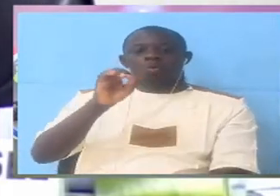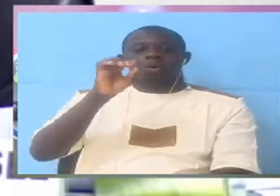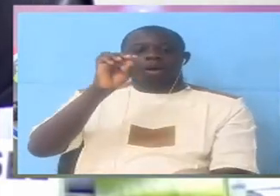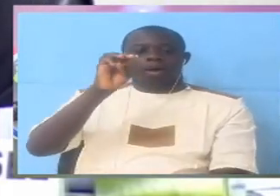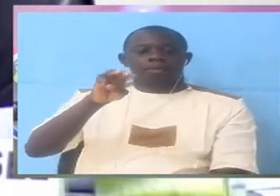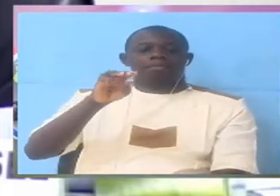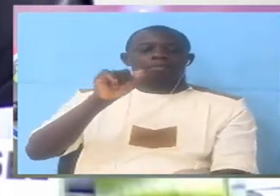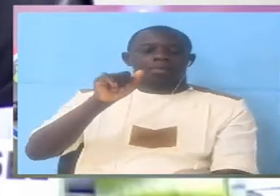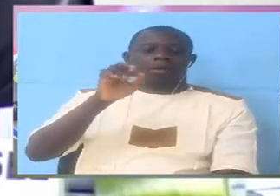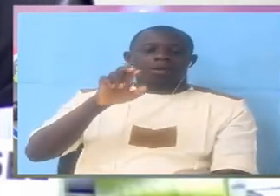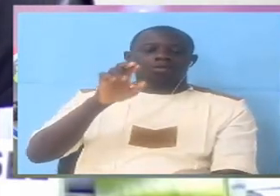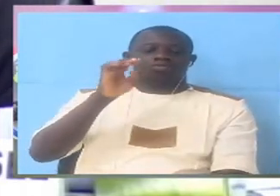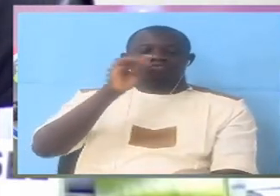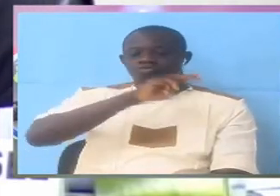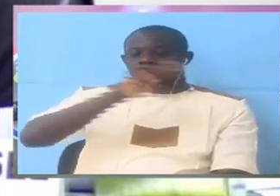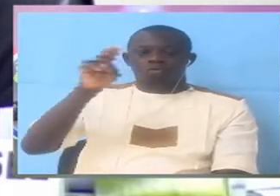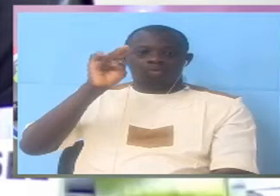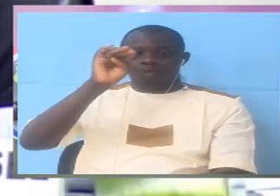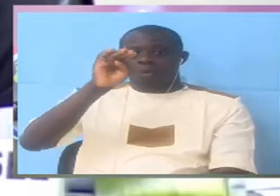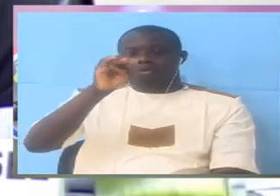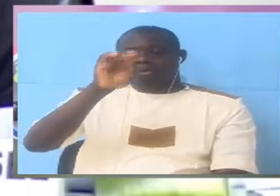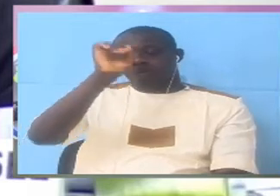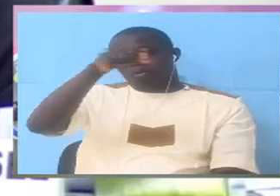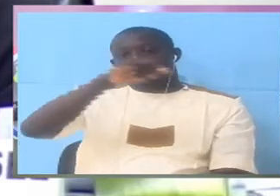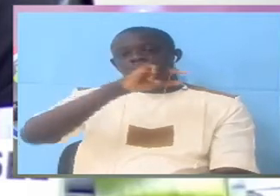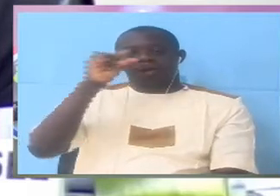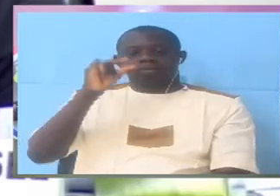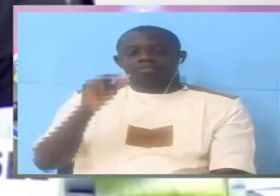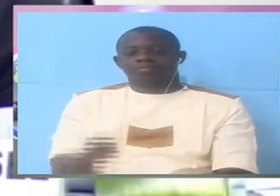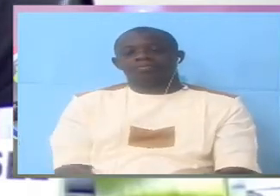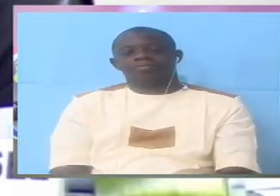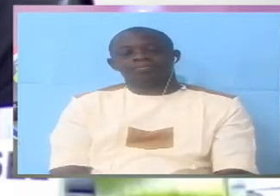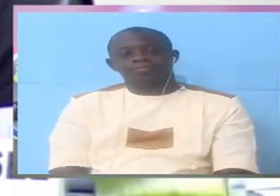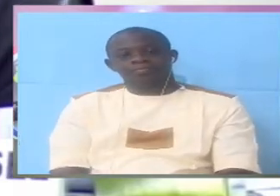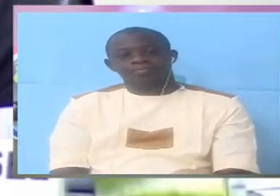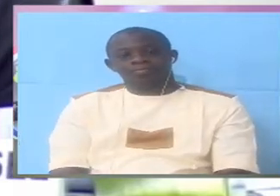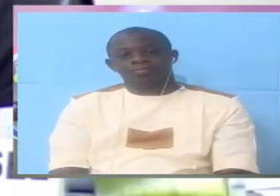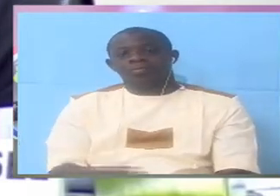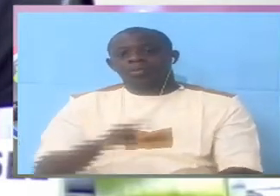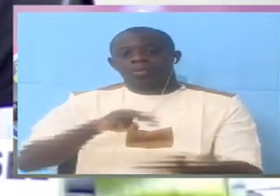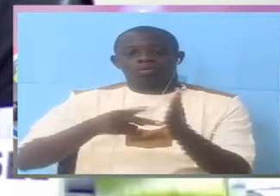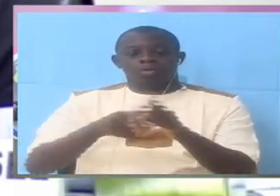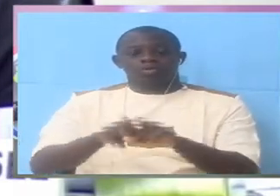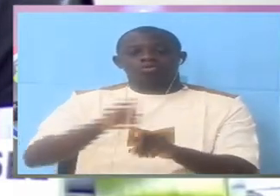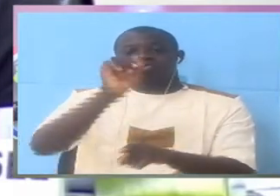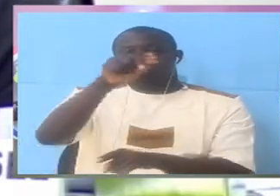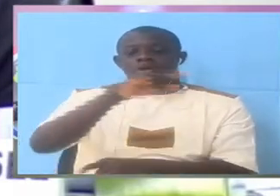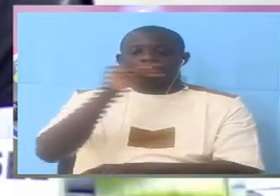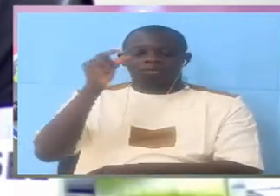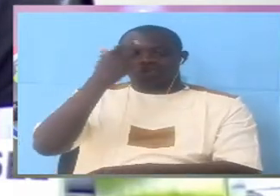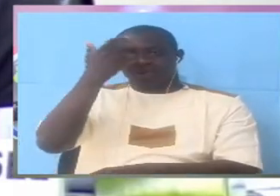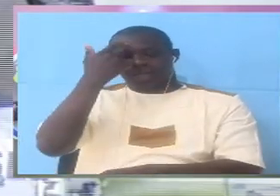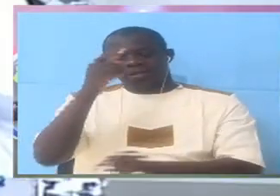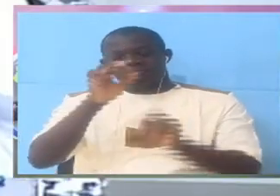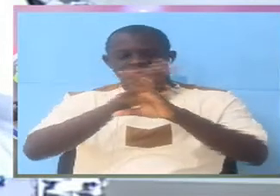name. Omar Jata o mete fa otofo. So your name is not as nice as you thought it was. That's